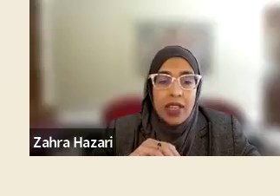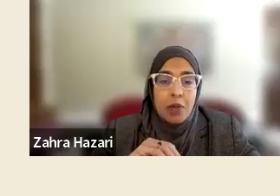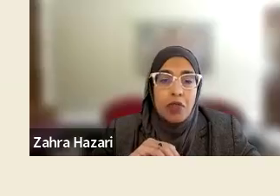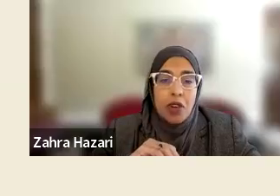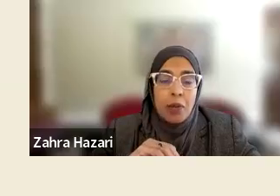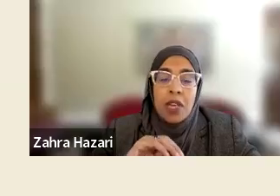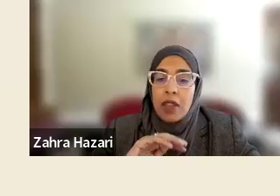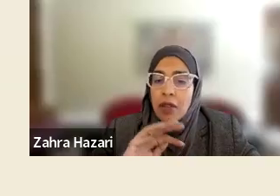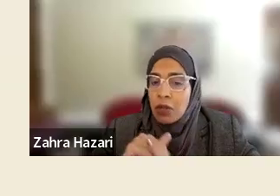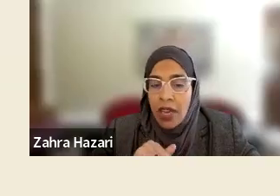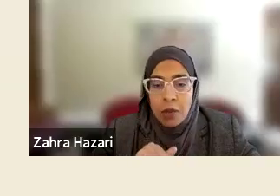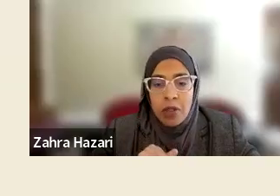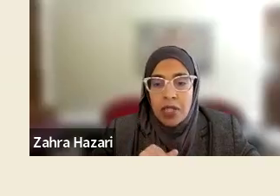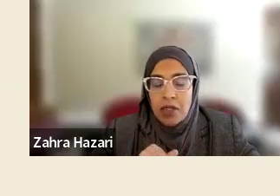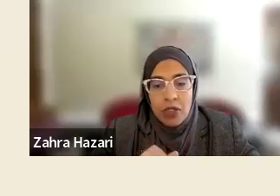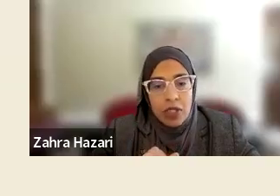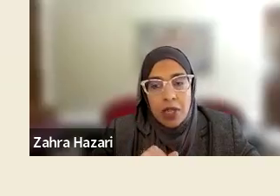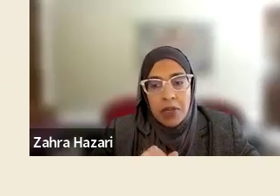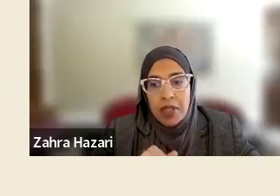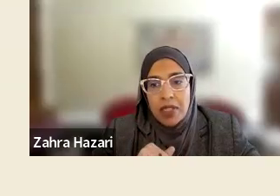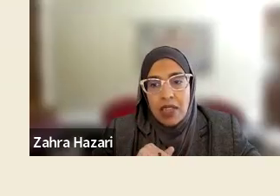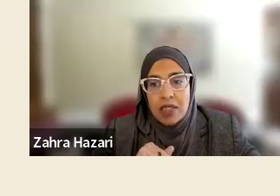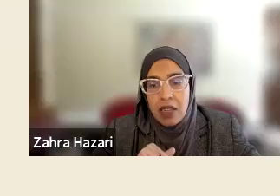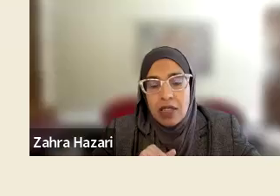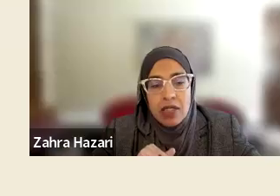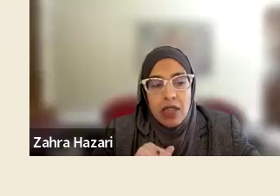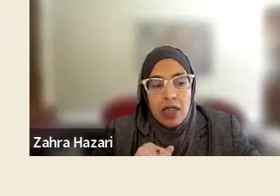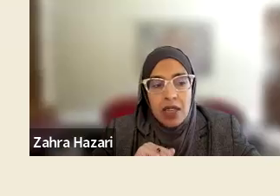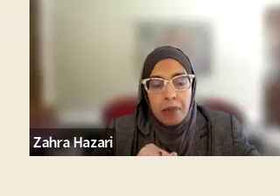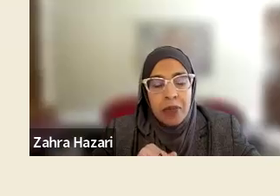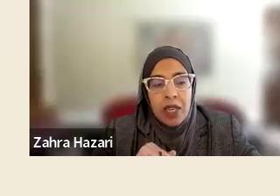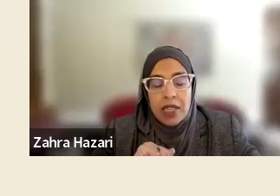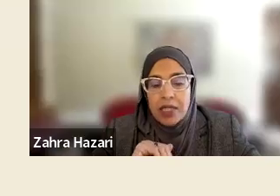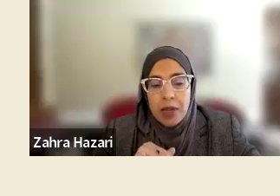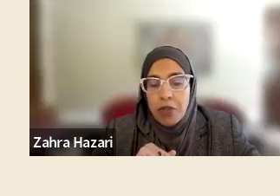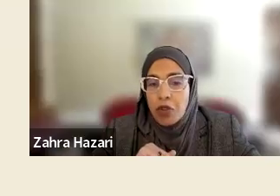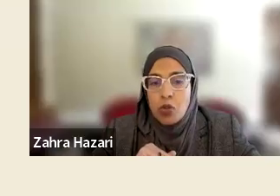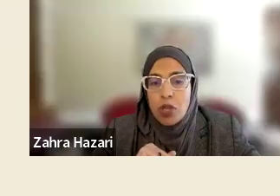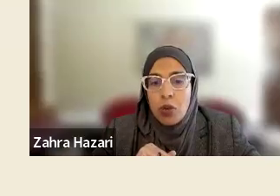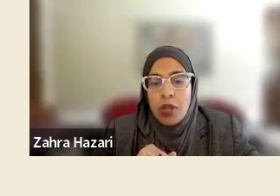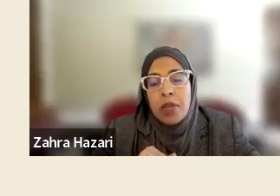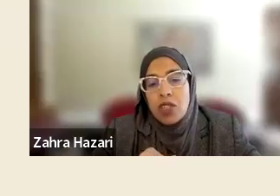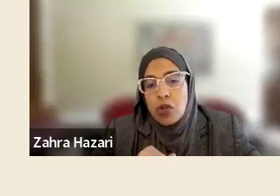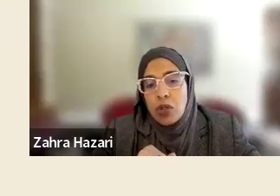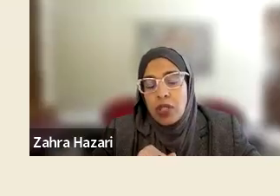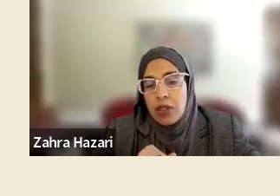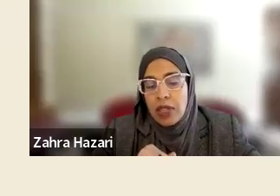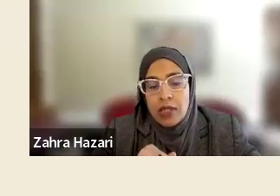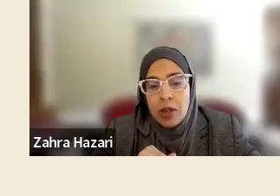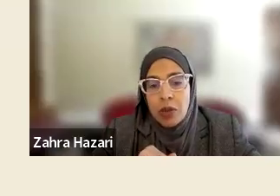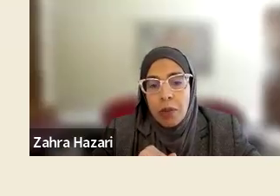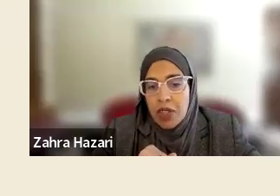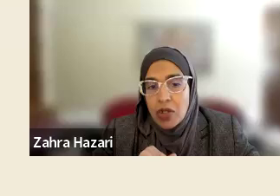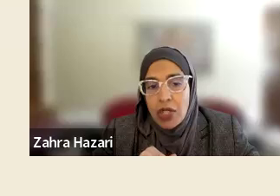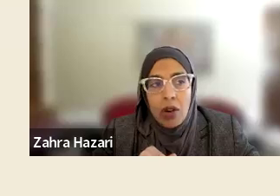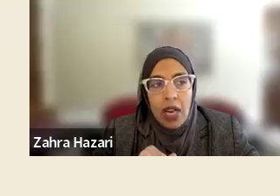where they came from, their reliability and validity, because as scientists, as STEM folks, we want to make sure that the things